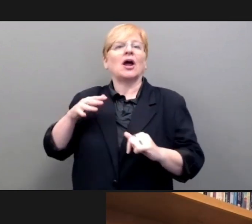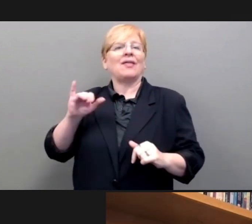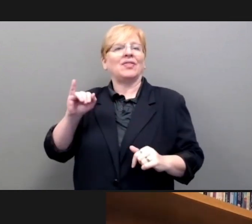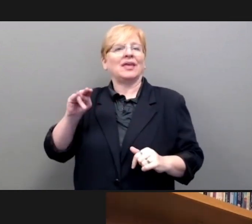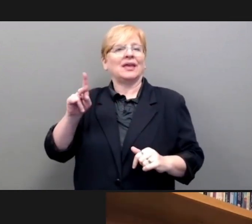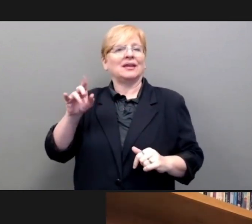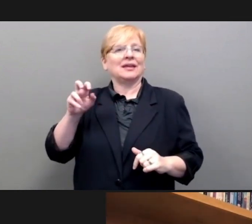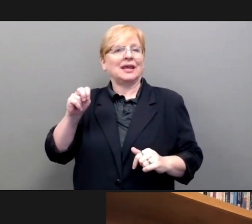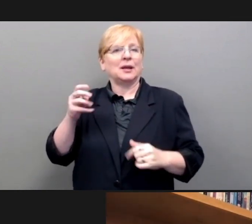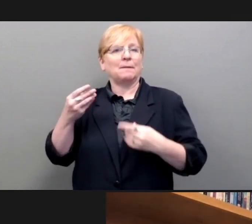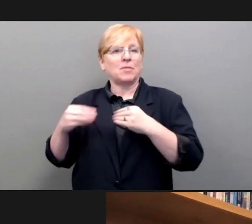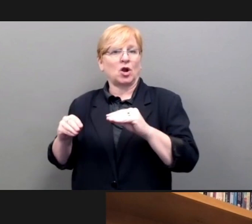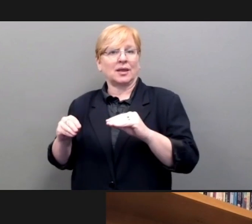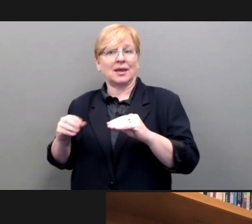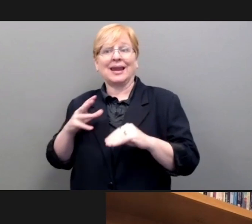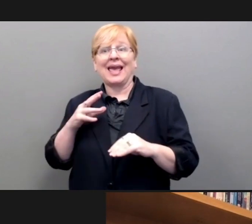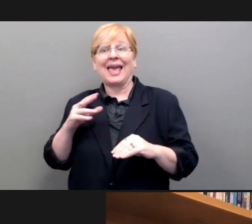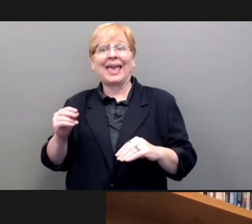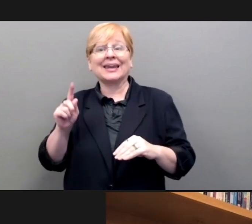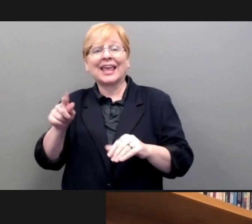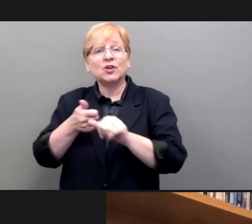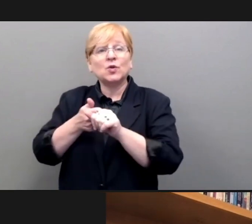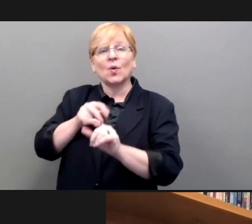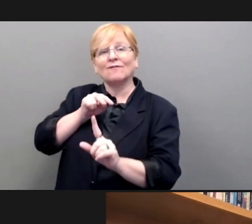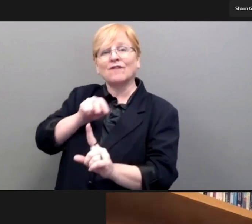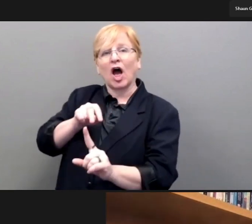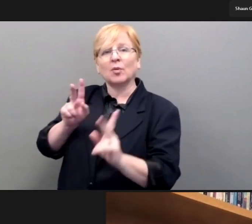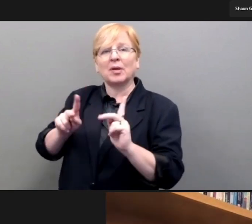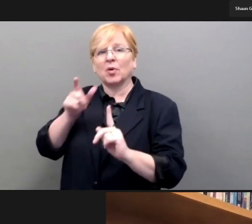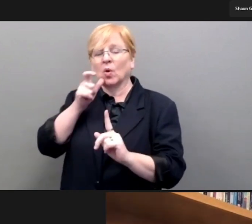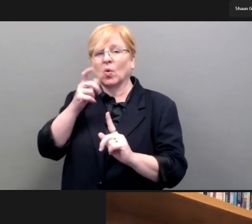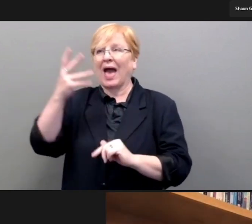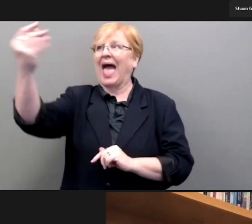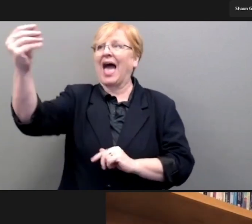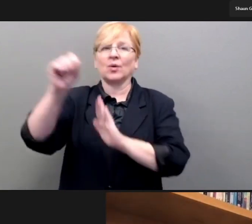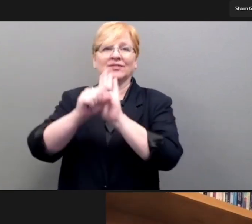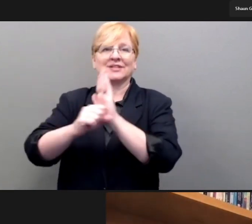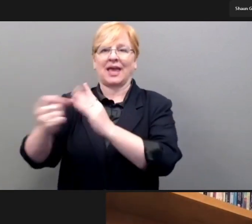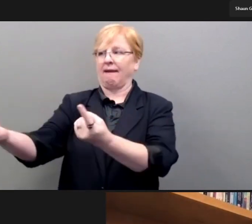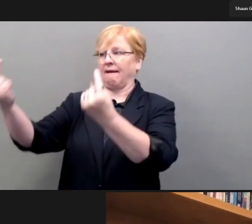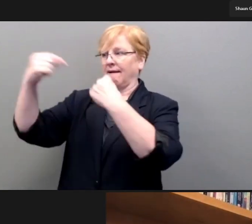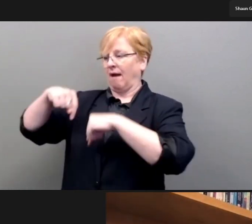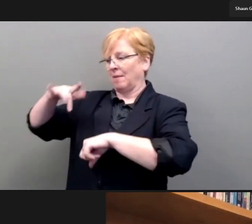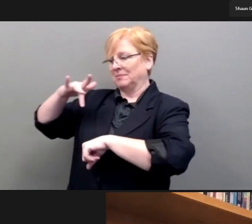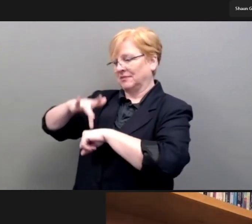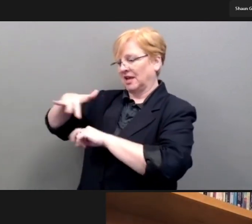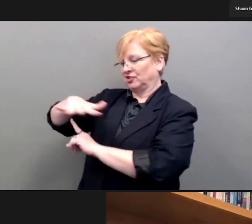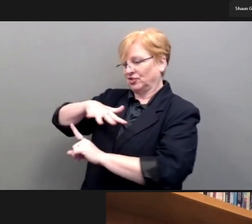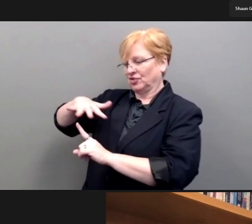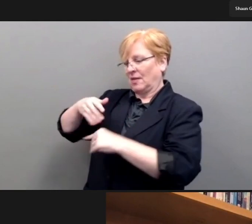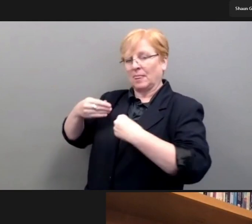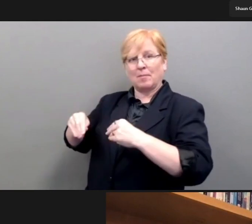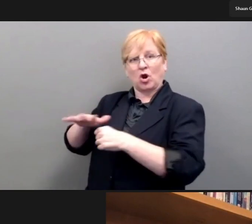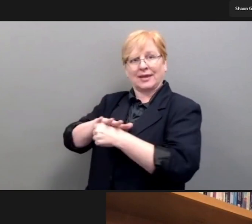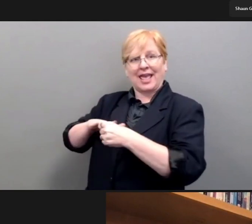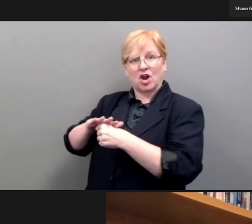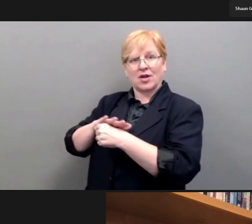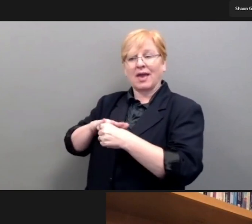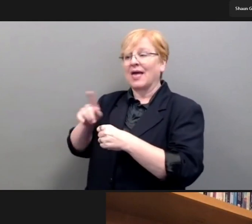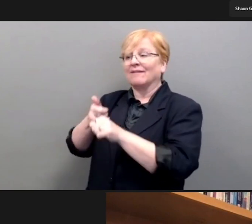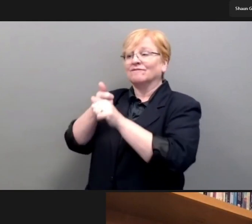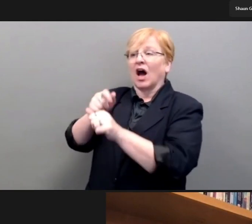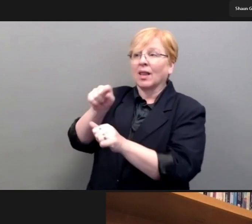out of state that attend the market who contract COVID? And that will help us assist in understanding if the Indian market becomes